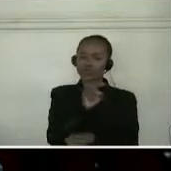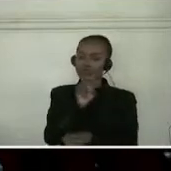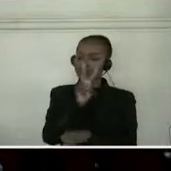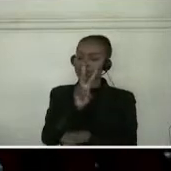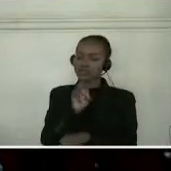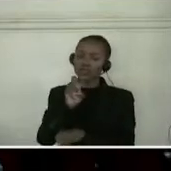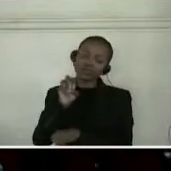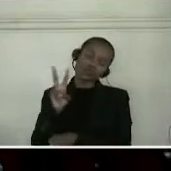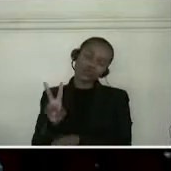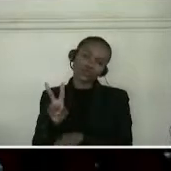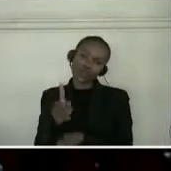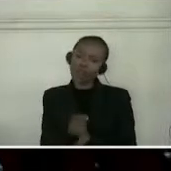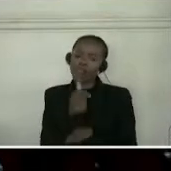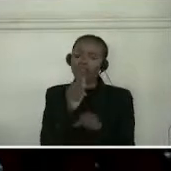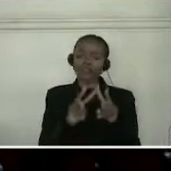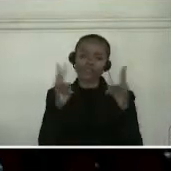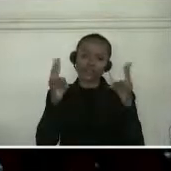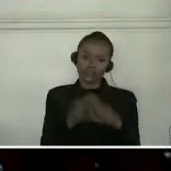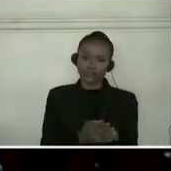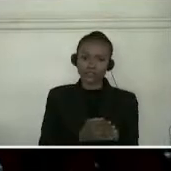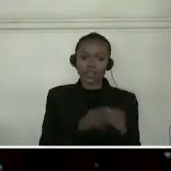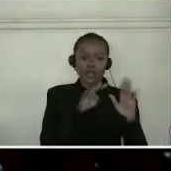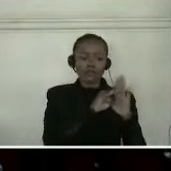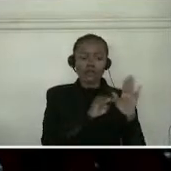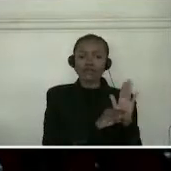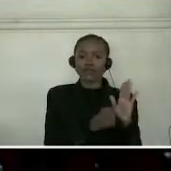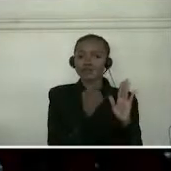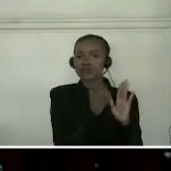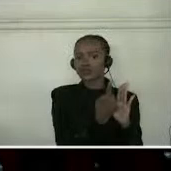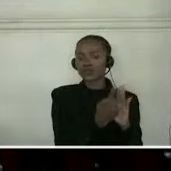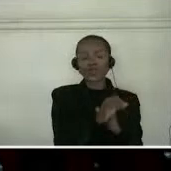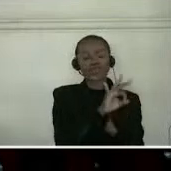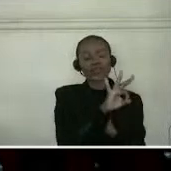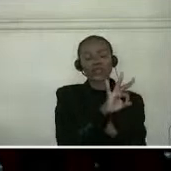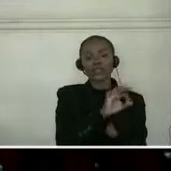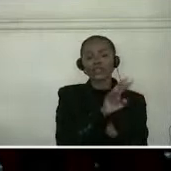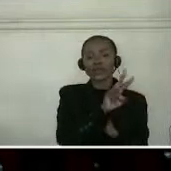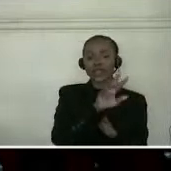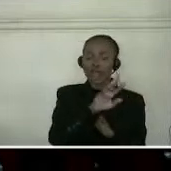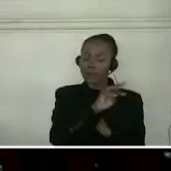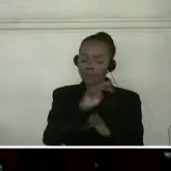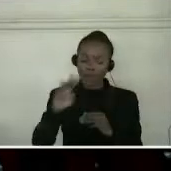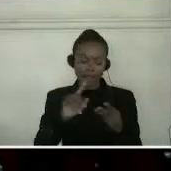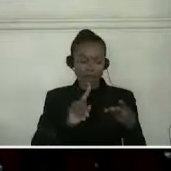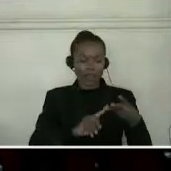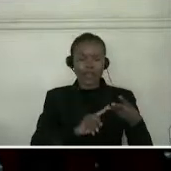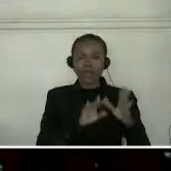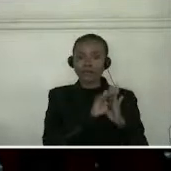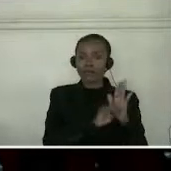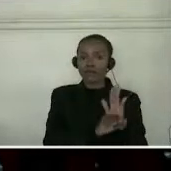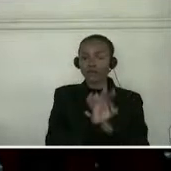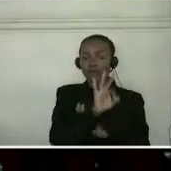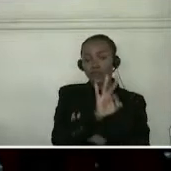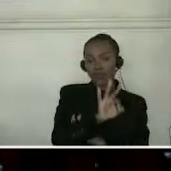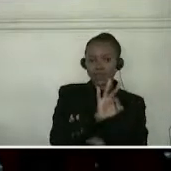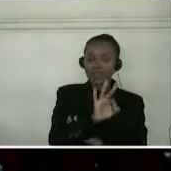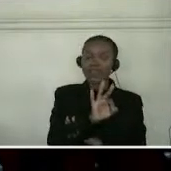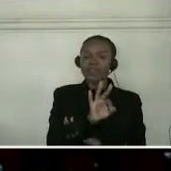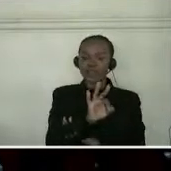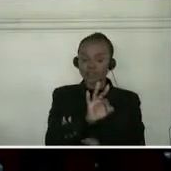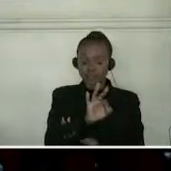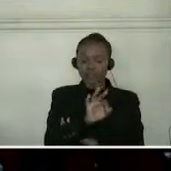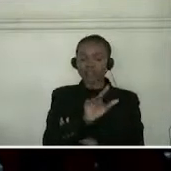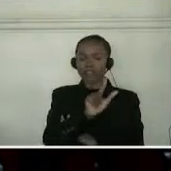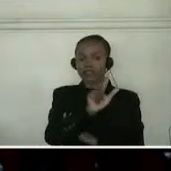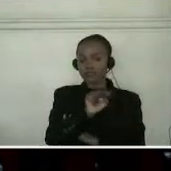million program two cultural affairs 329 million program 3 library archive services 500 million and program